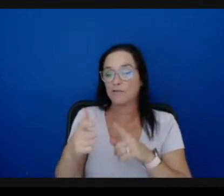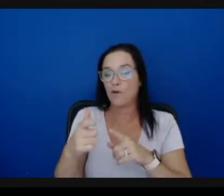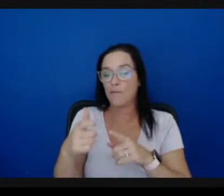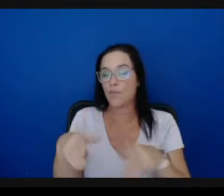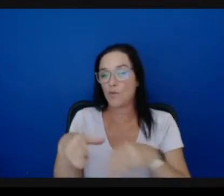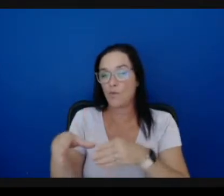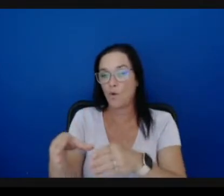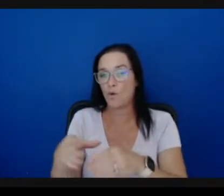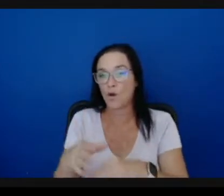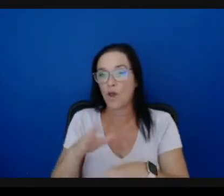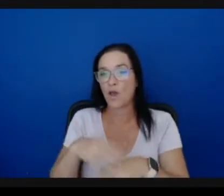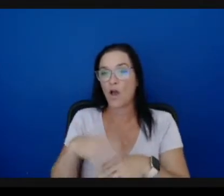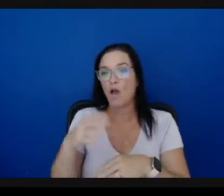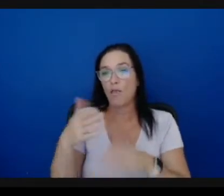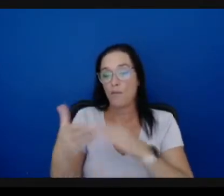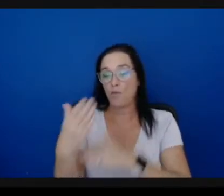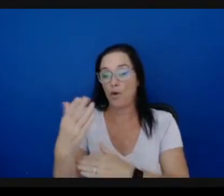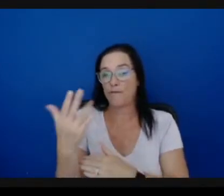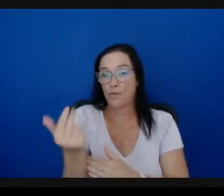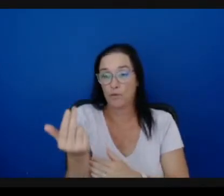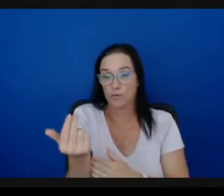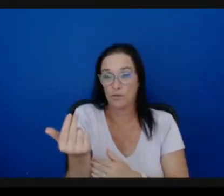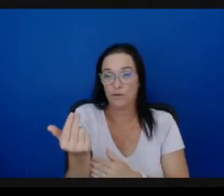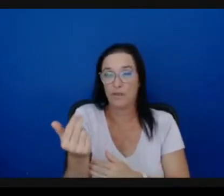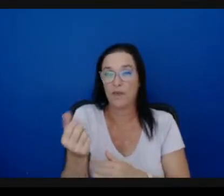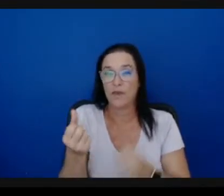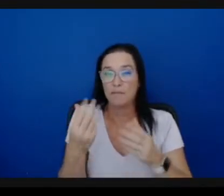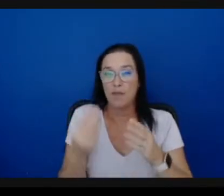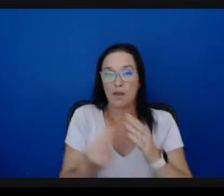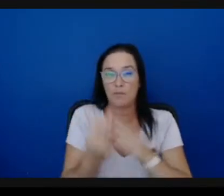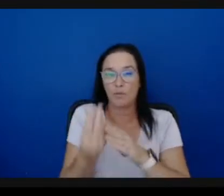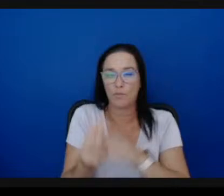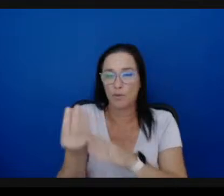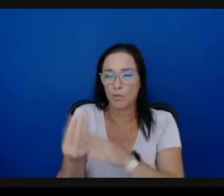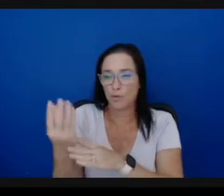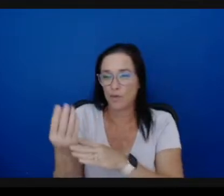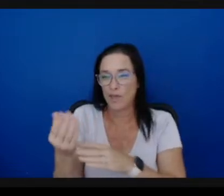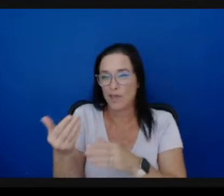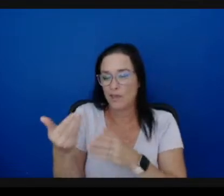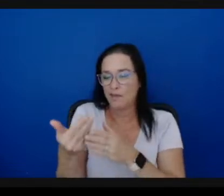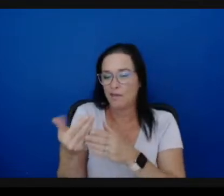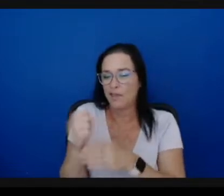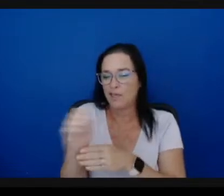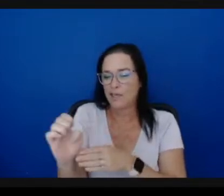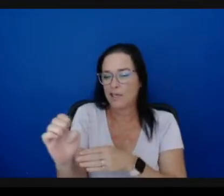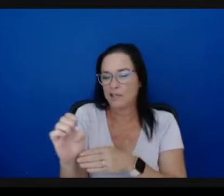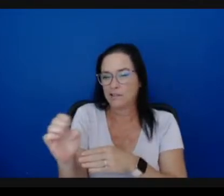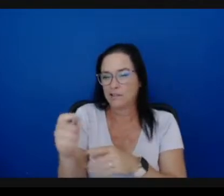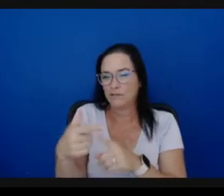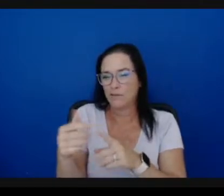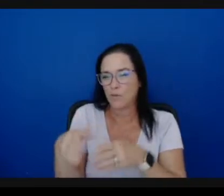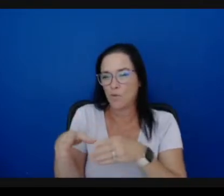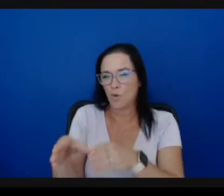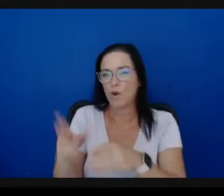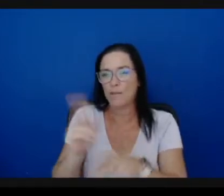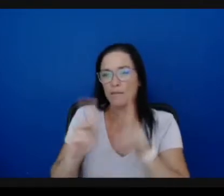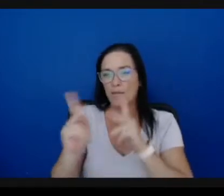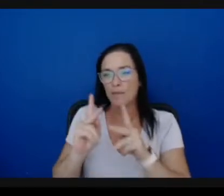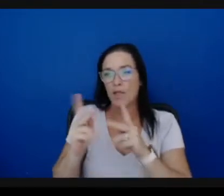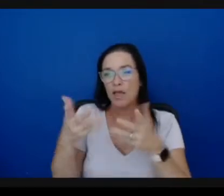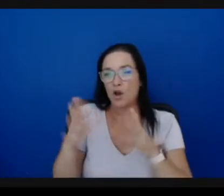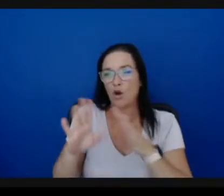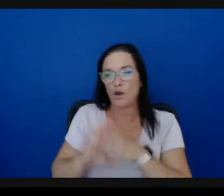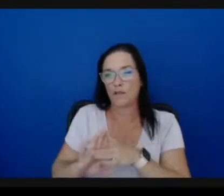morning of March 13, a series of outbreaks occurred just east of the road. Persons living in the area had already moved